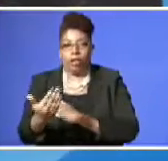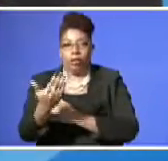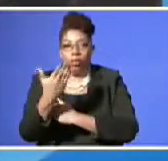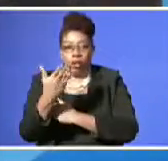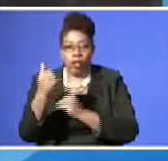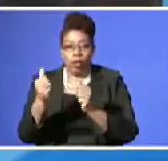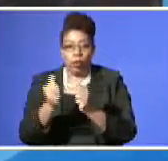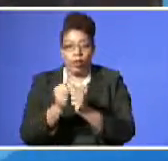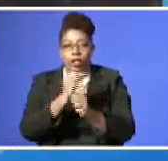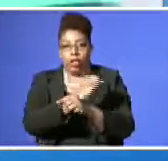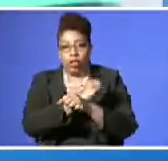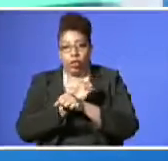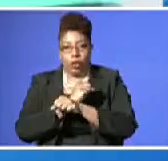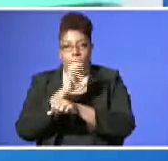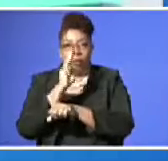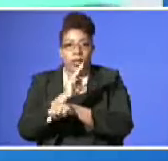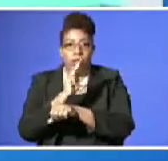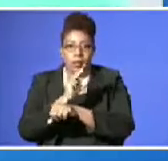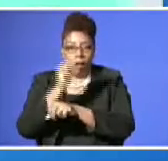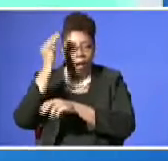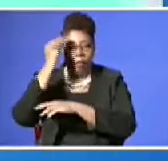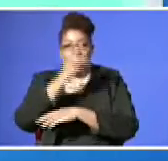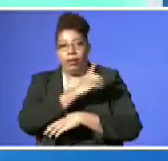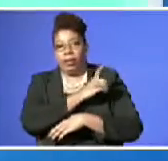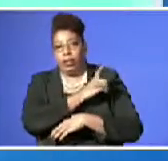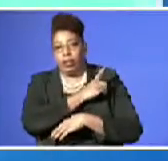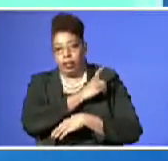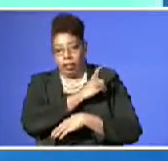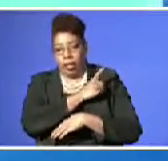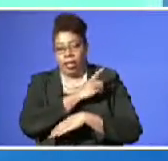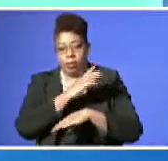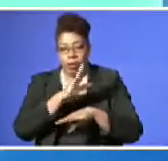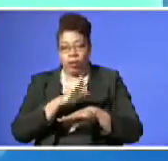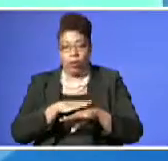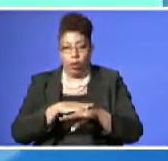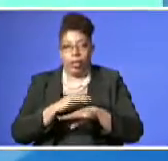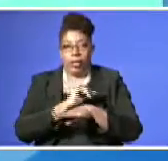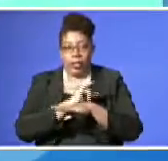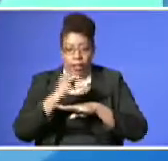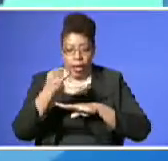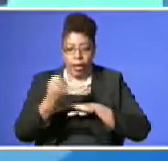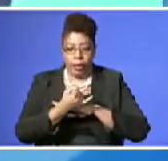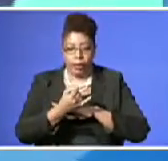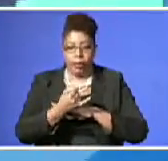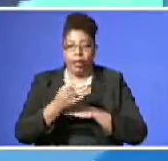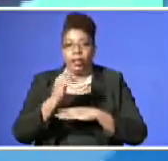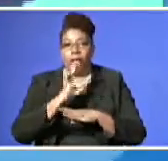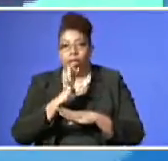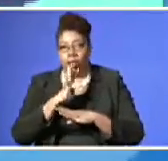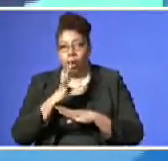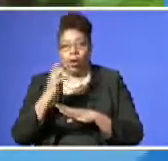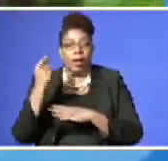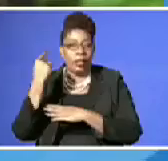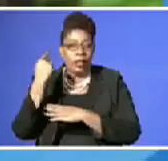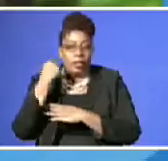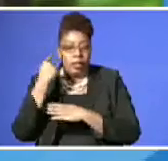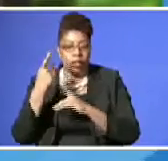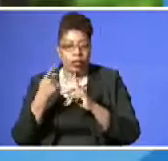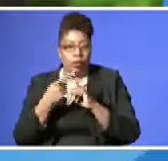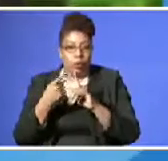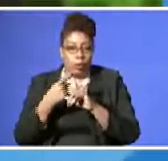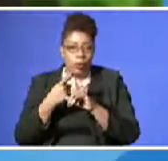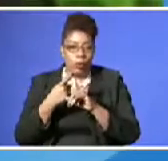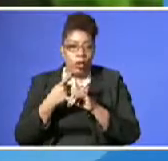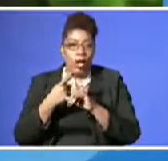with National Security Minister the Honorable Marvin Dames toured the island. In doing so, they spoke with and heard the concerns of residents.